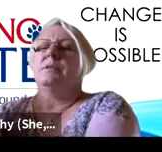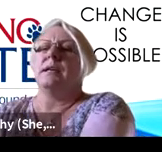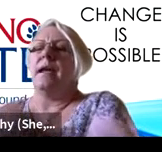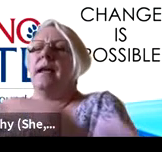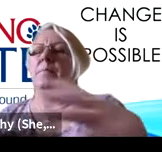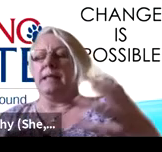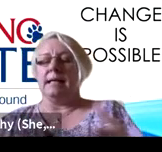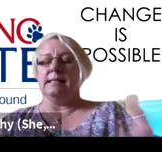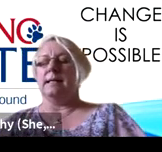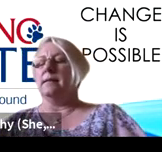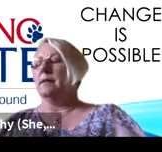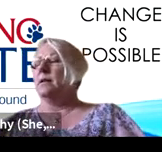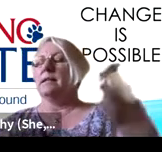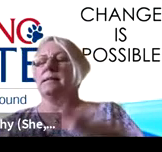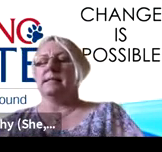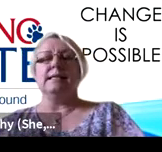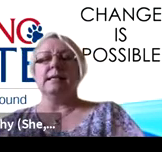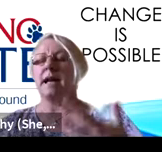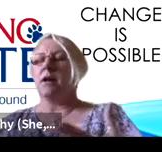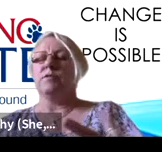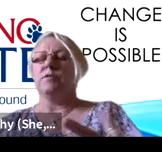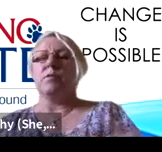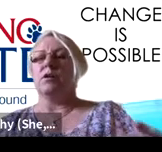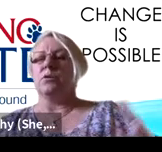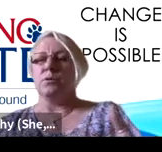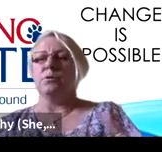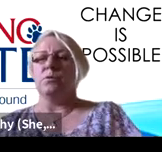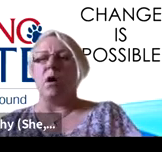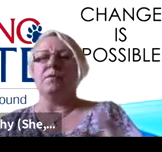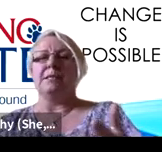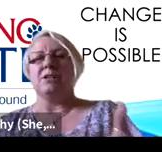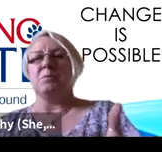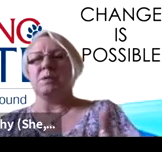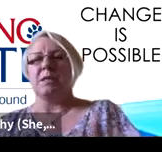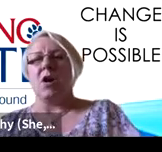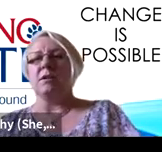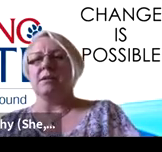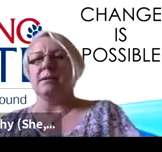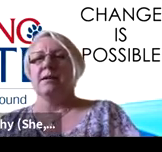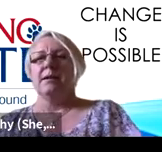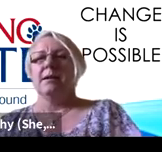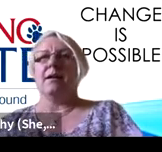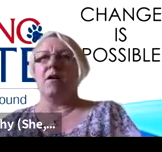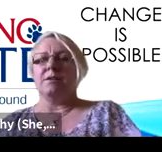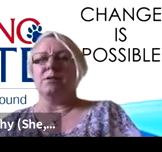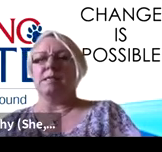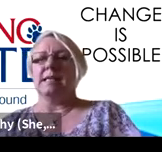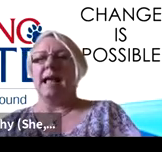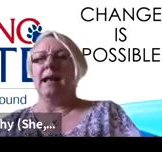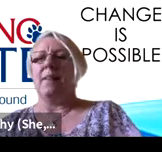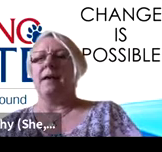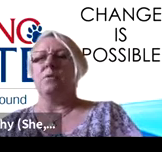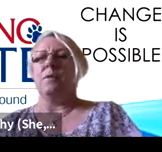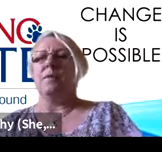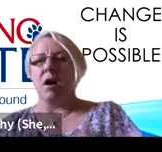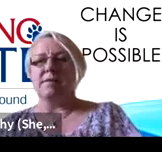they planted, tended, cared for, grew all of these vegetables at the garden on Fresno